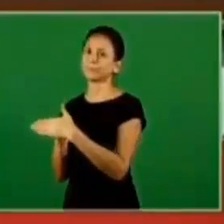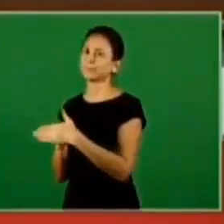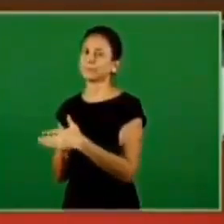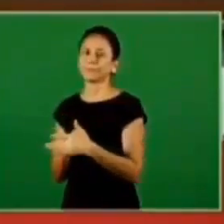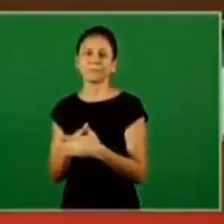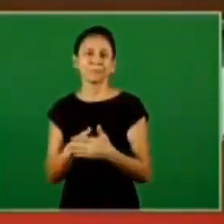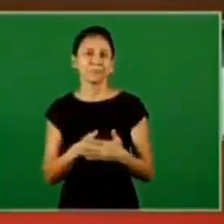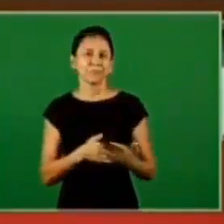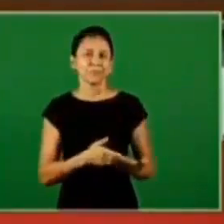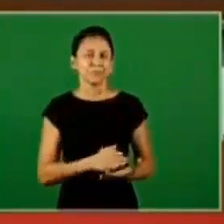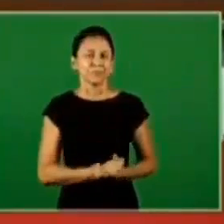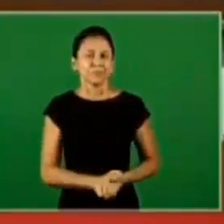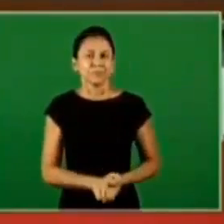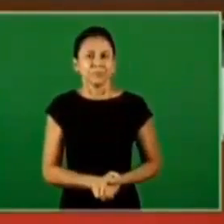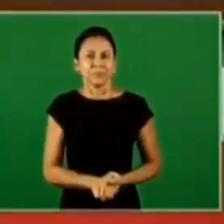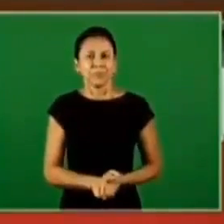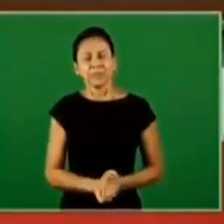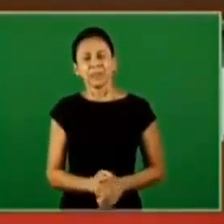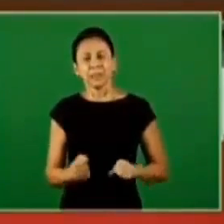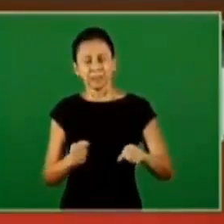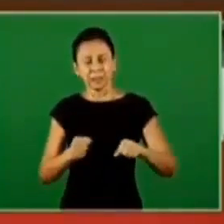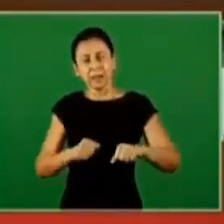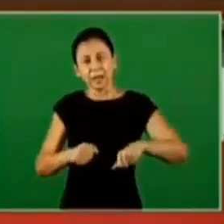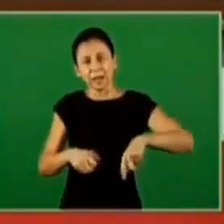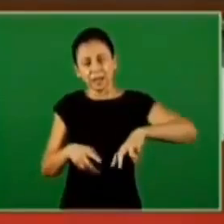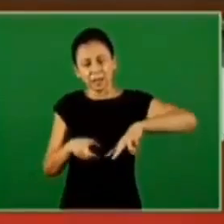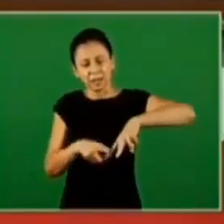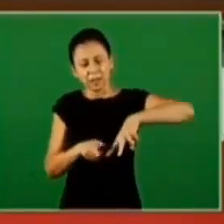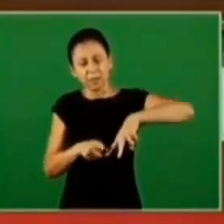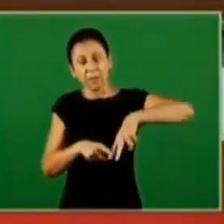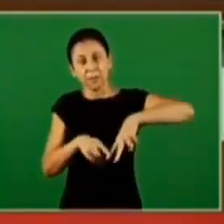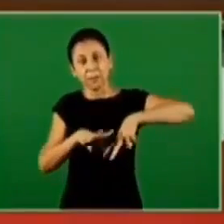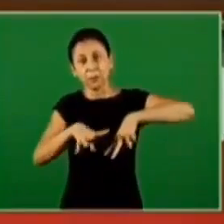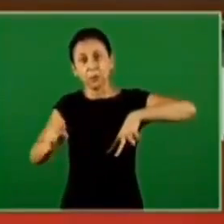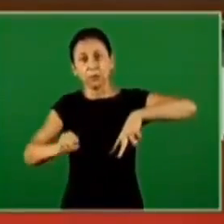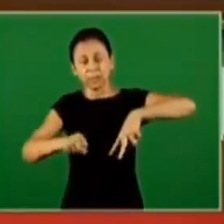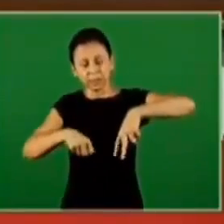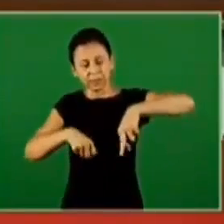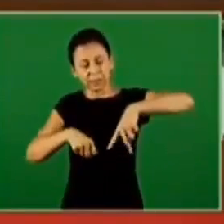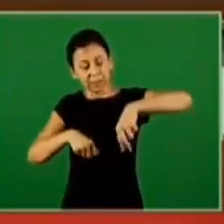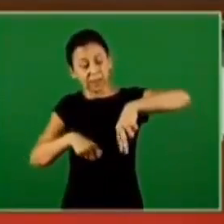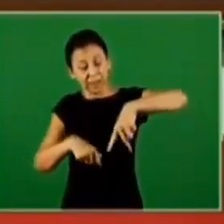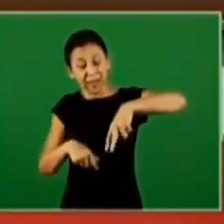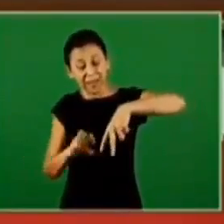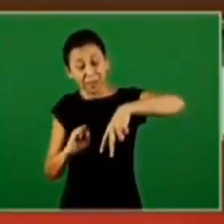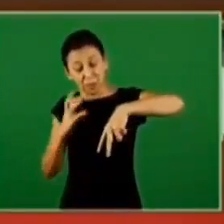you're cured today, you're healed from your leg. Shake your leg. You shake your leg. Is it shaking? Okay.